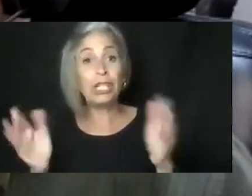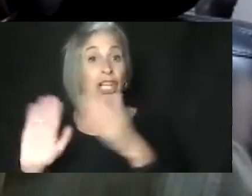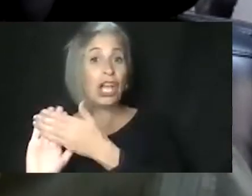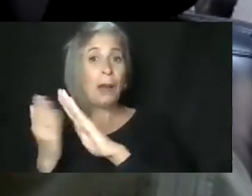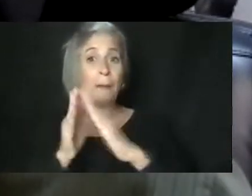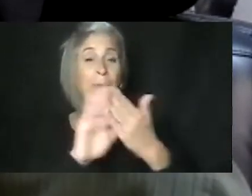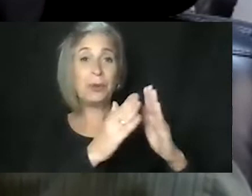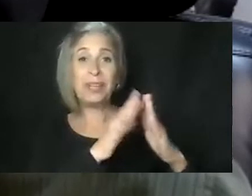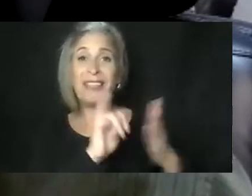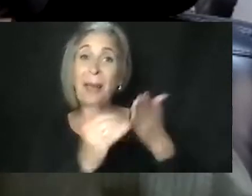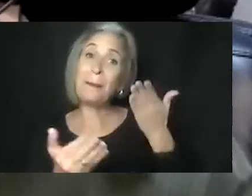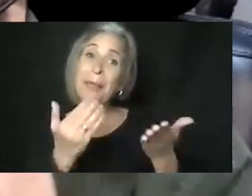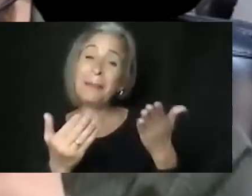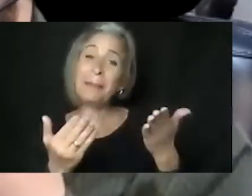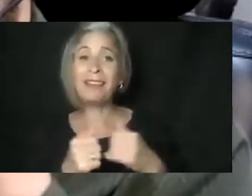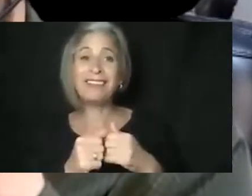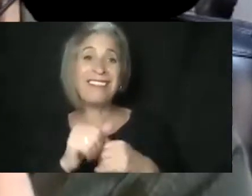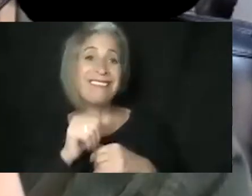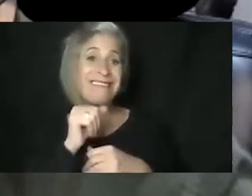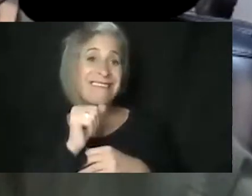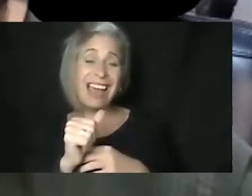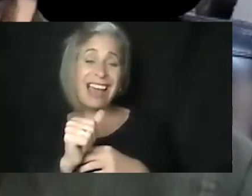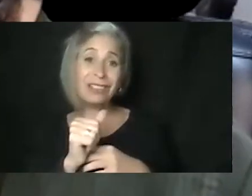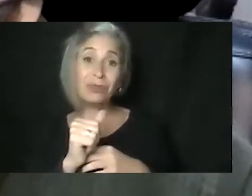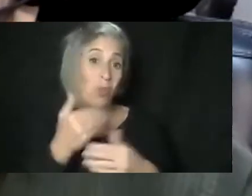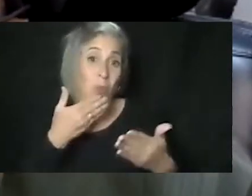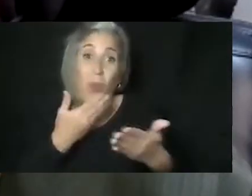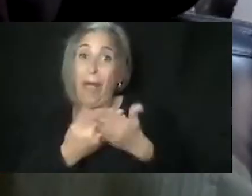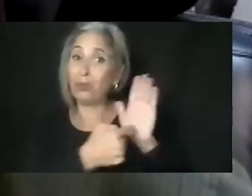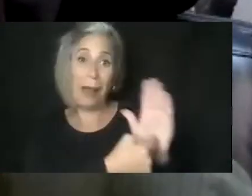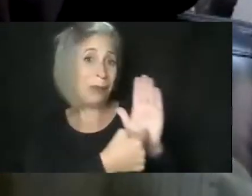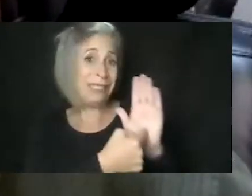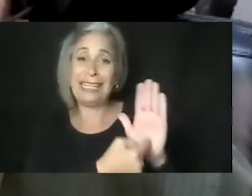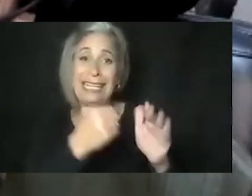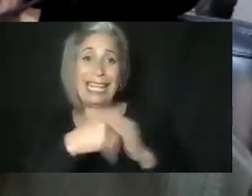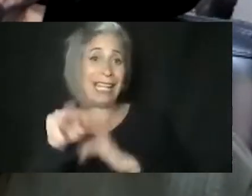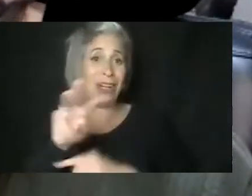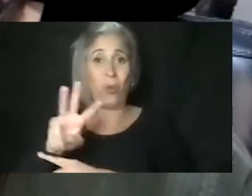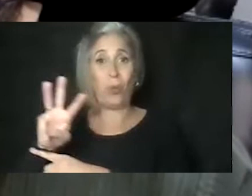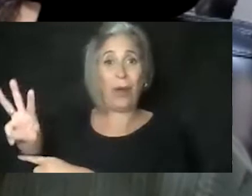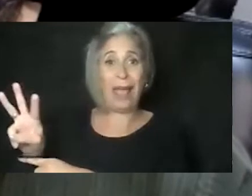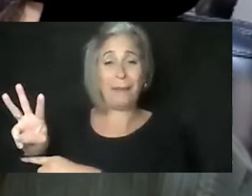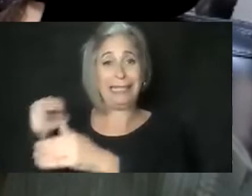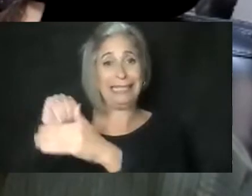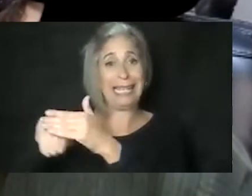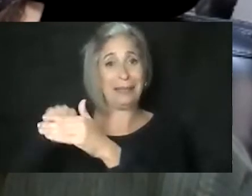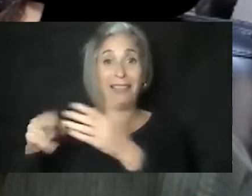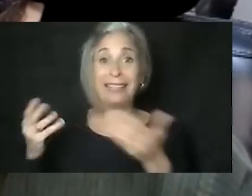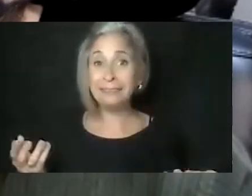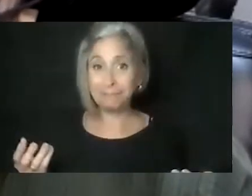communities that perhaps are not as well represented in the web accessibility landscape